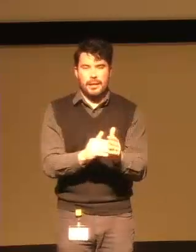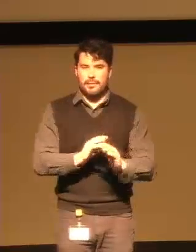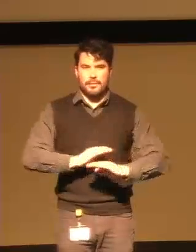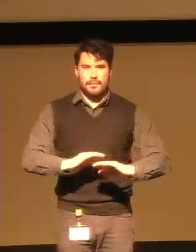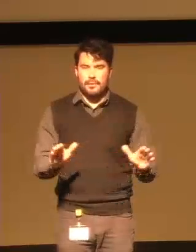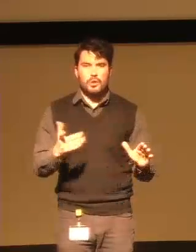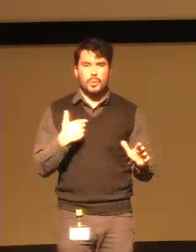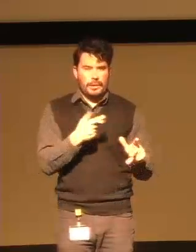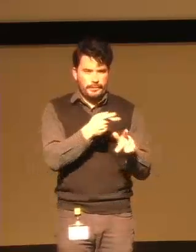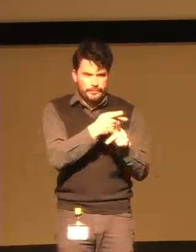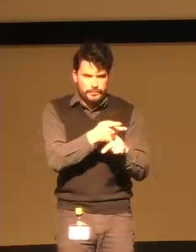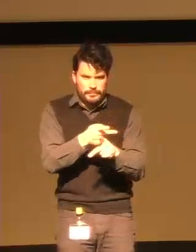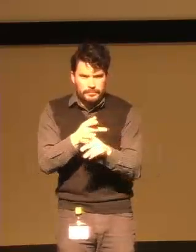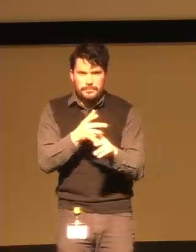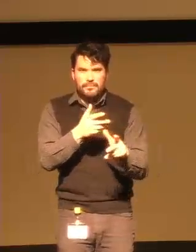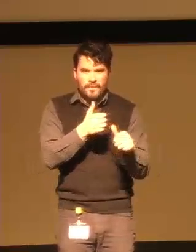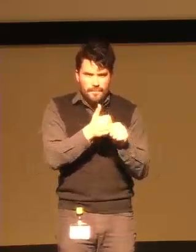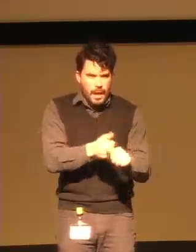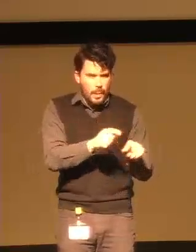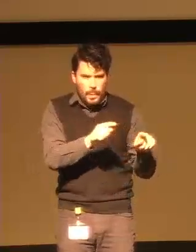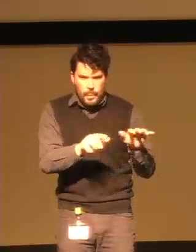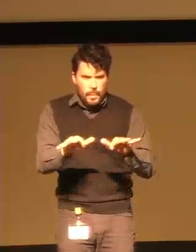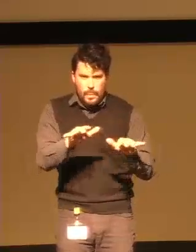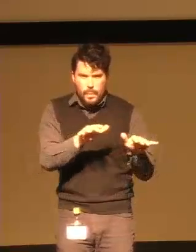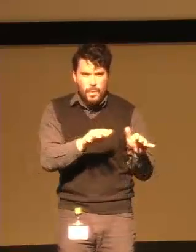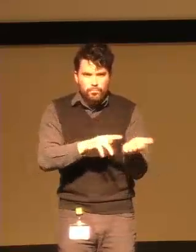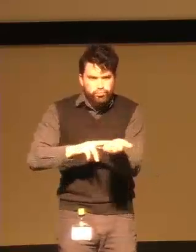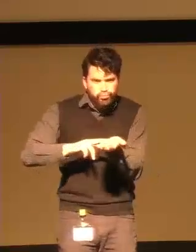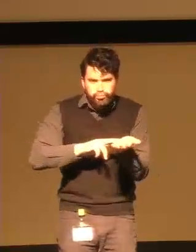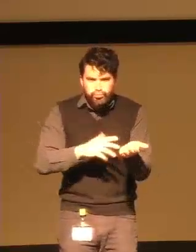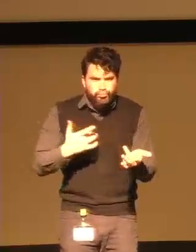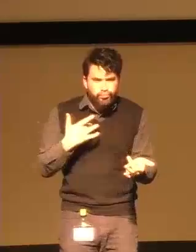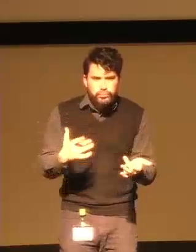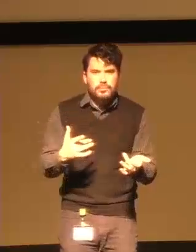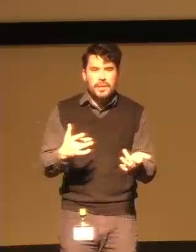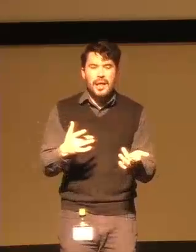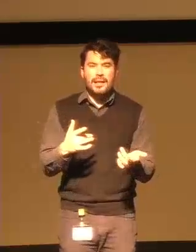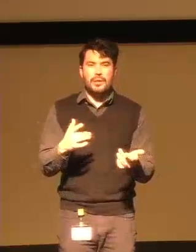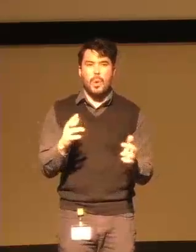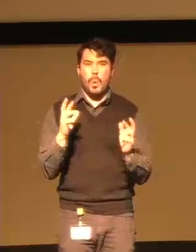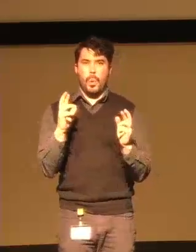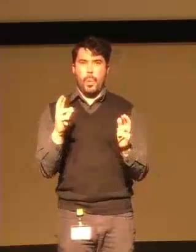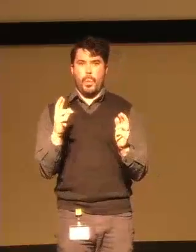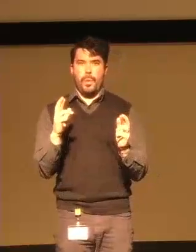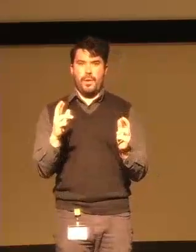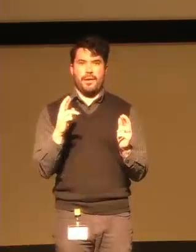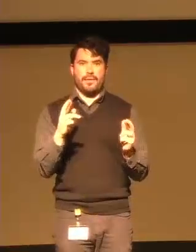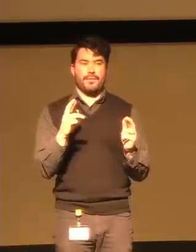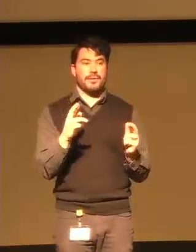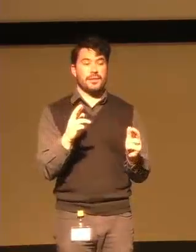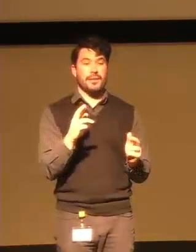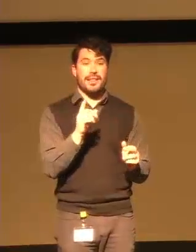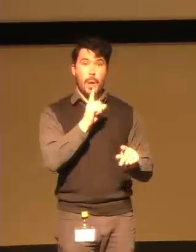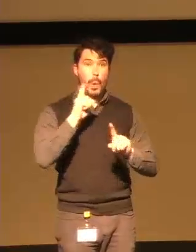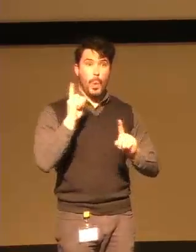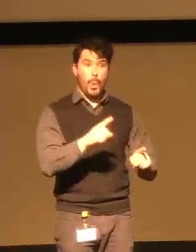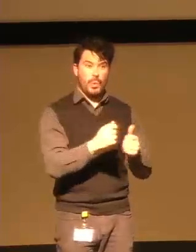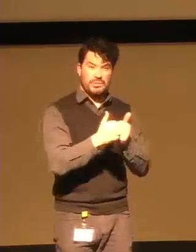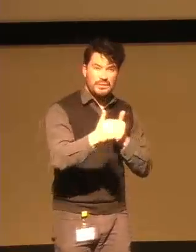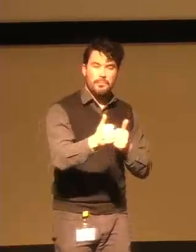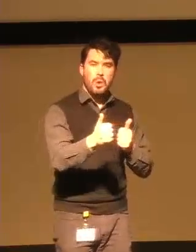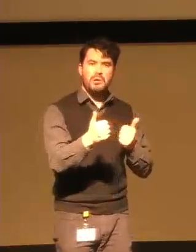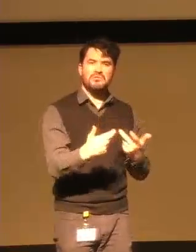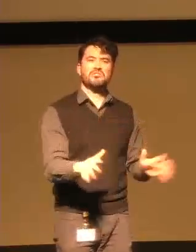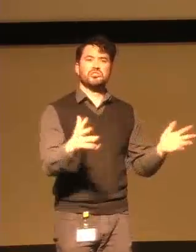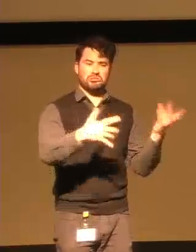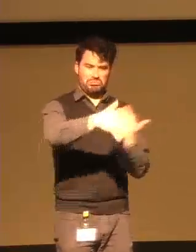what we're hoping will happen when the stay-at-home is lifted, that we have adequate testing, that we can track every individual case